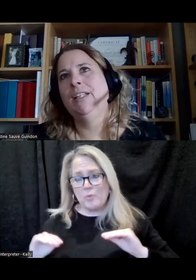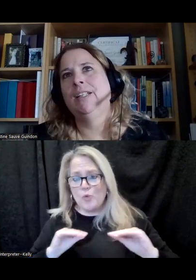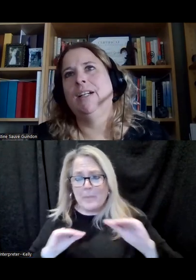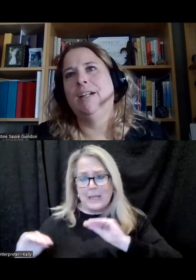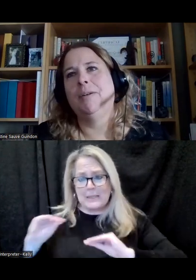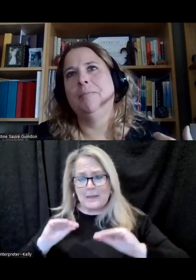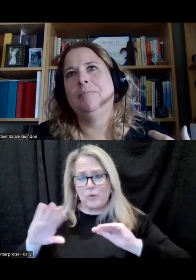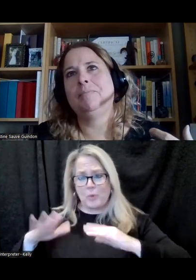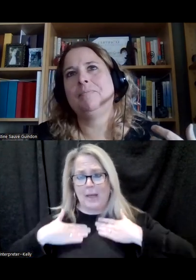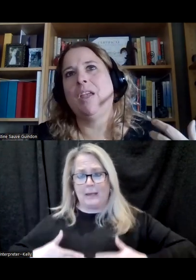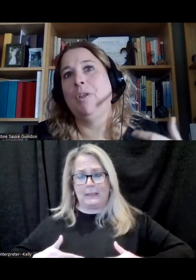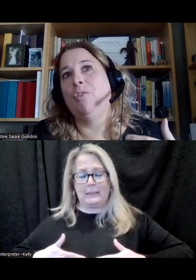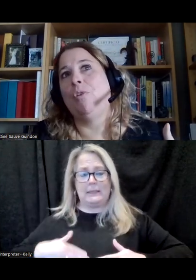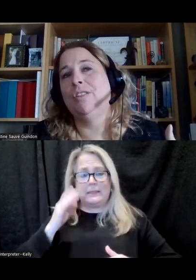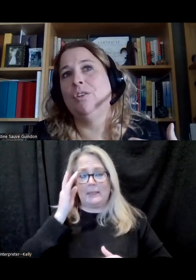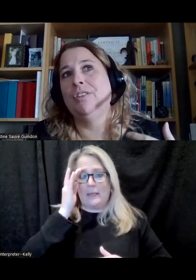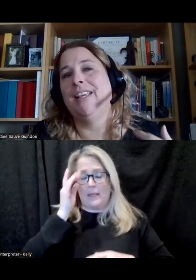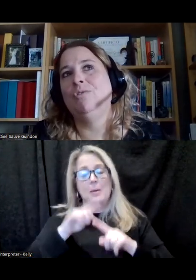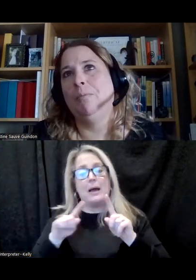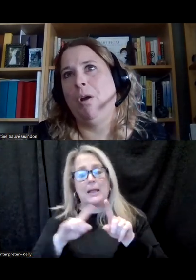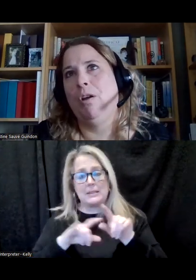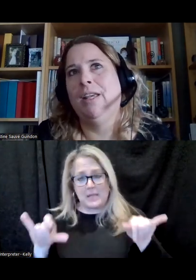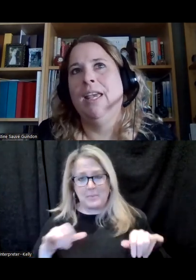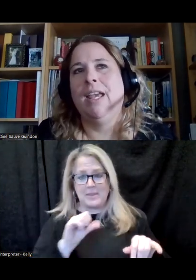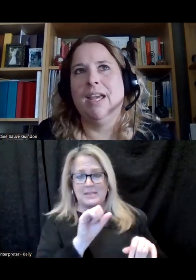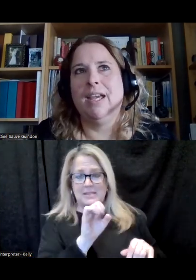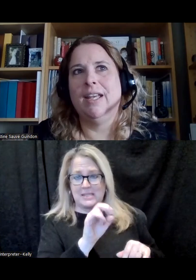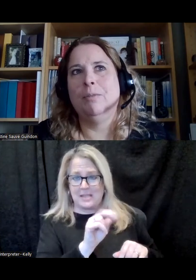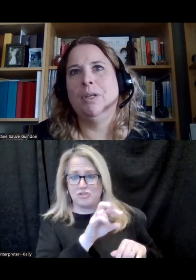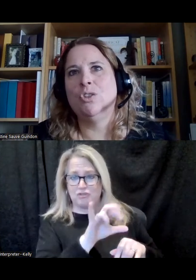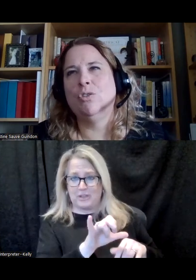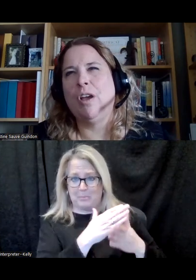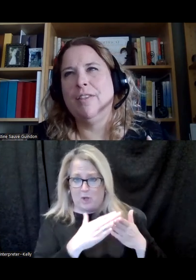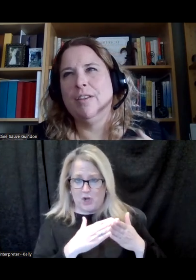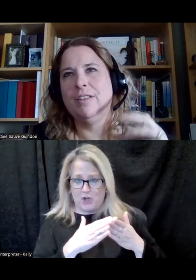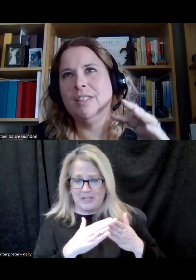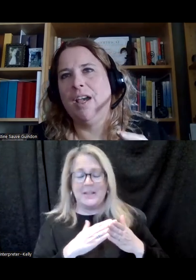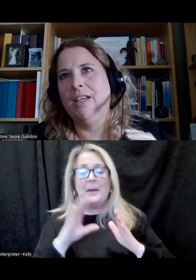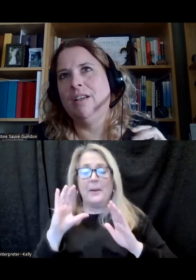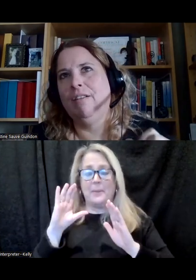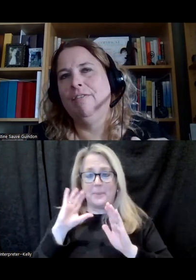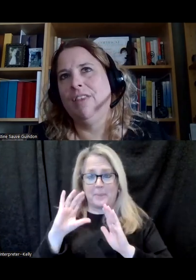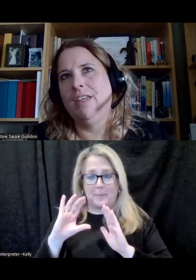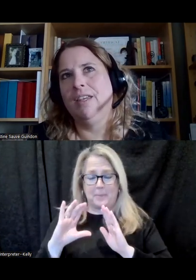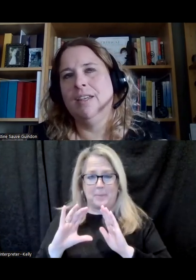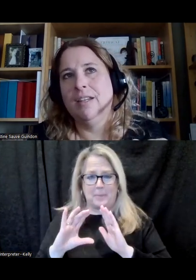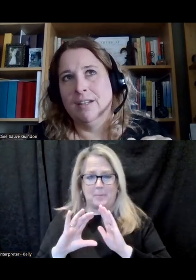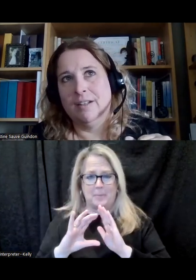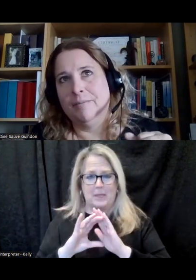body. But they're also the sensory part. And the picture, the size of